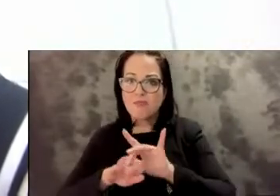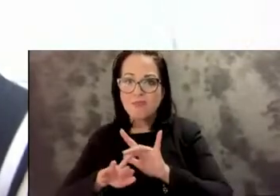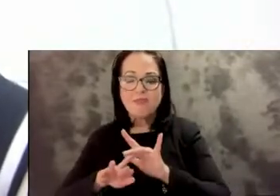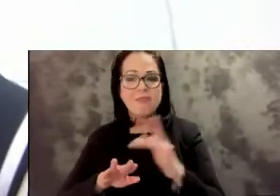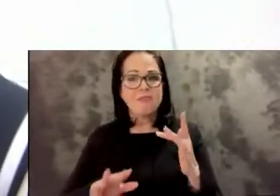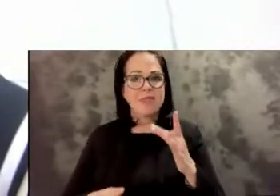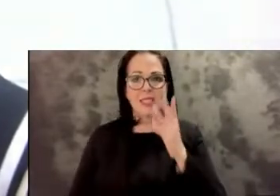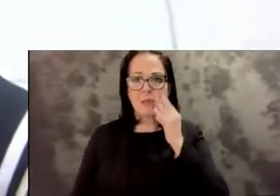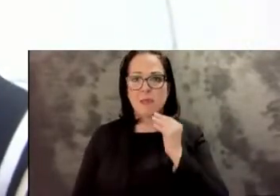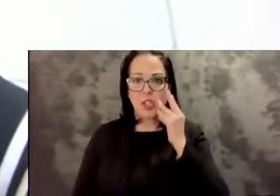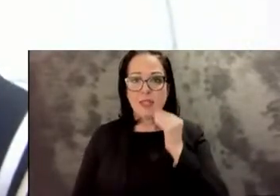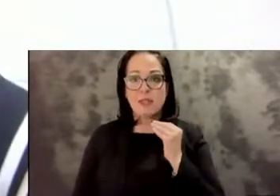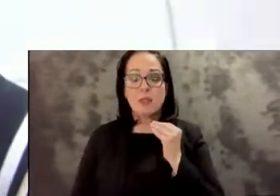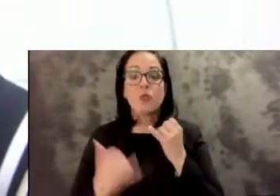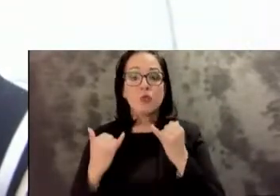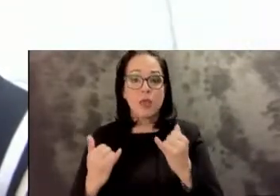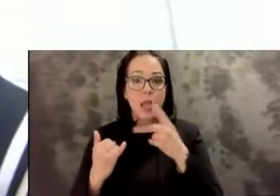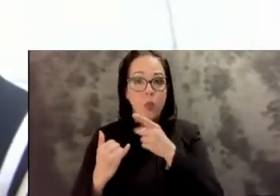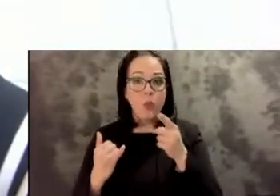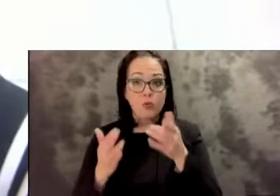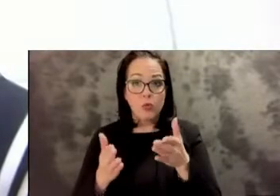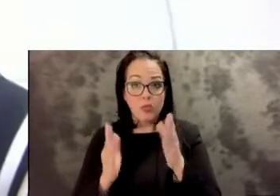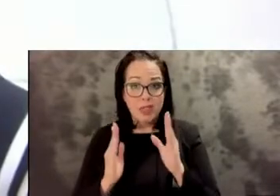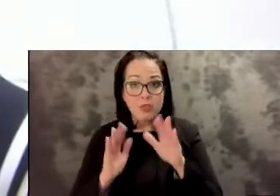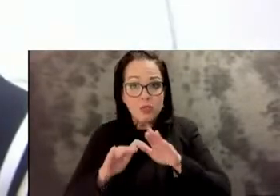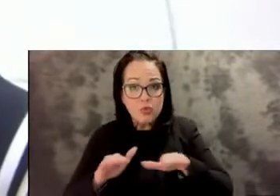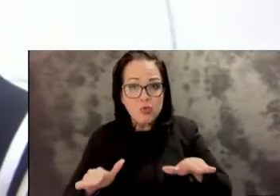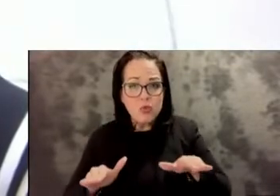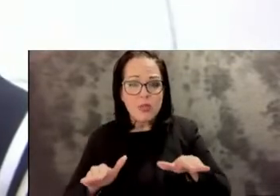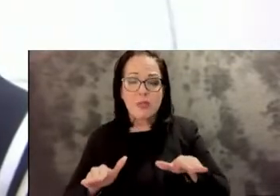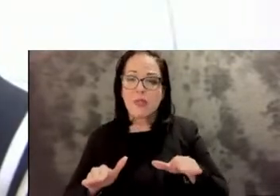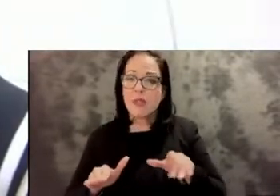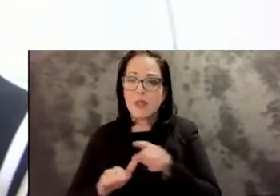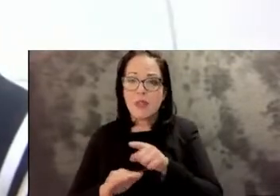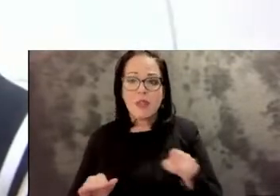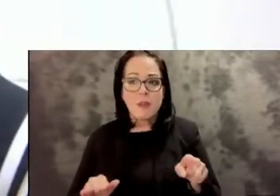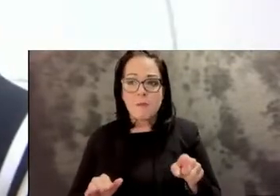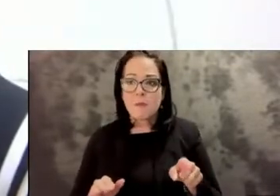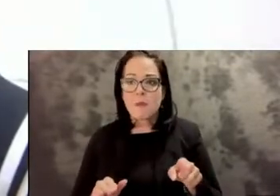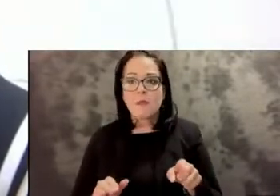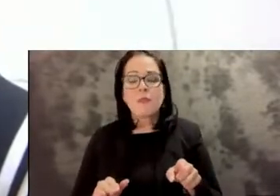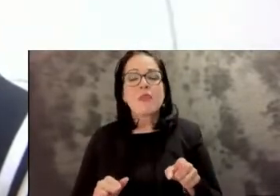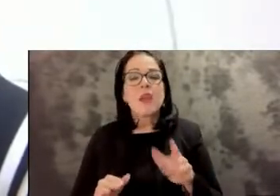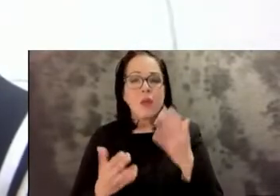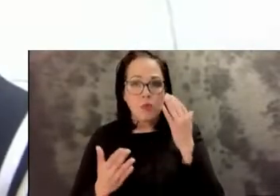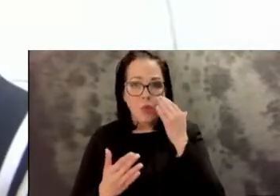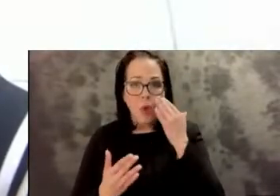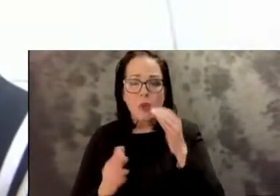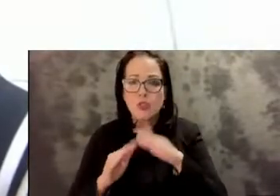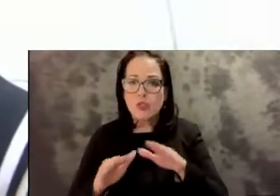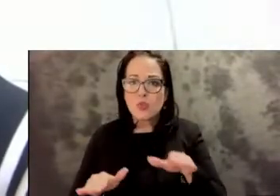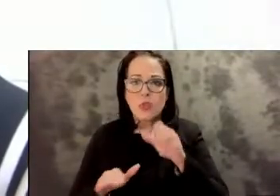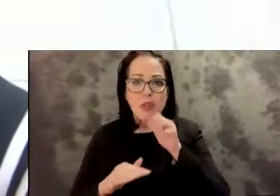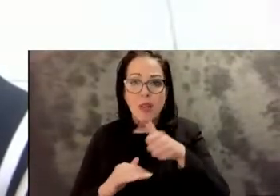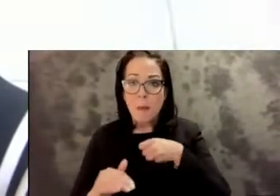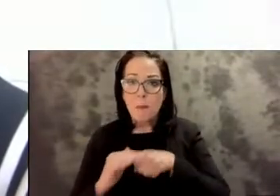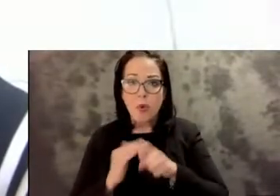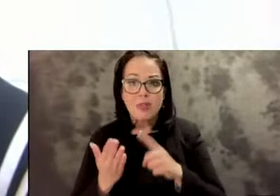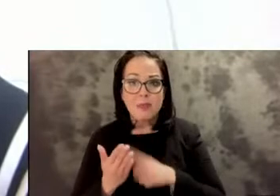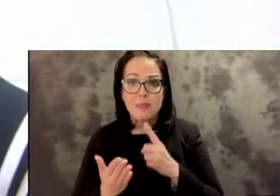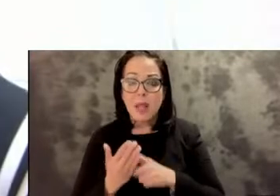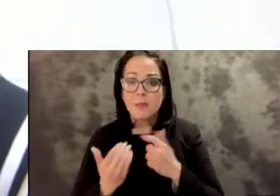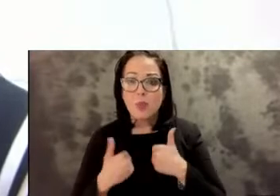want to call your attention to our children. I have noticed that children are not born with the capacity to